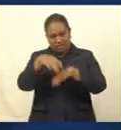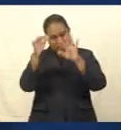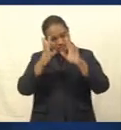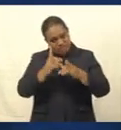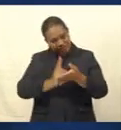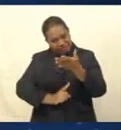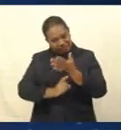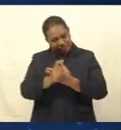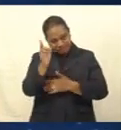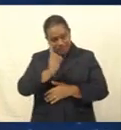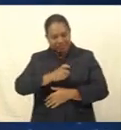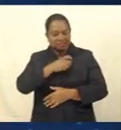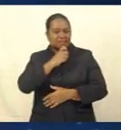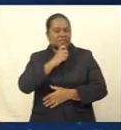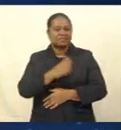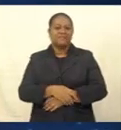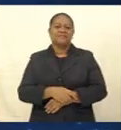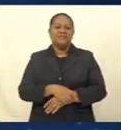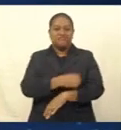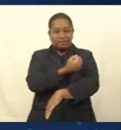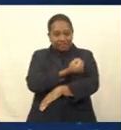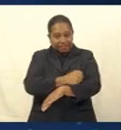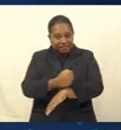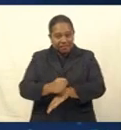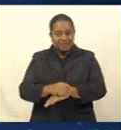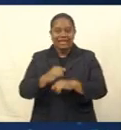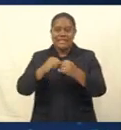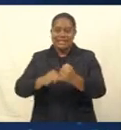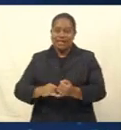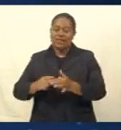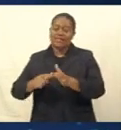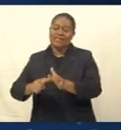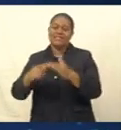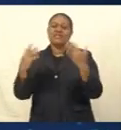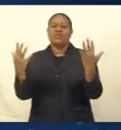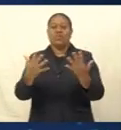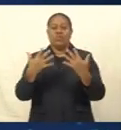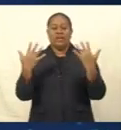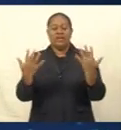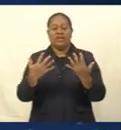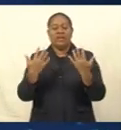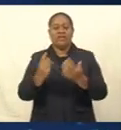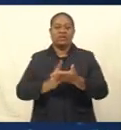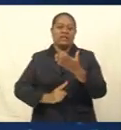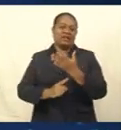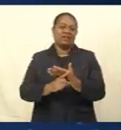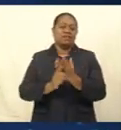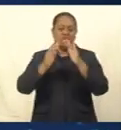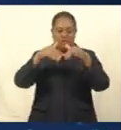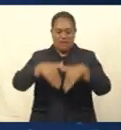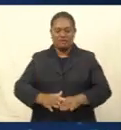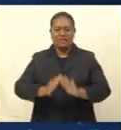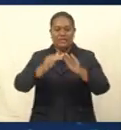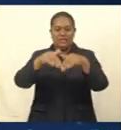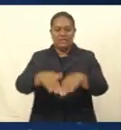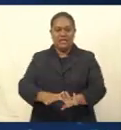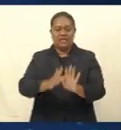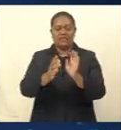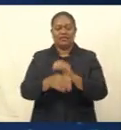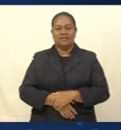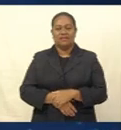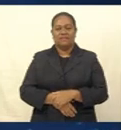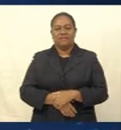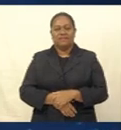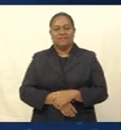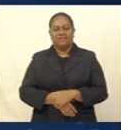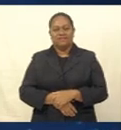this afternoon. At sea, southeasterly winds 20 to 25 knots, rough seas, moderate southerly